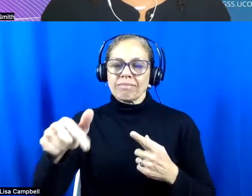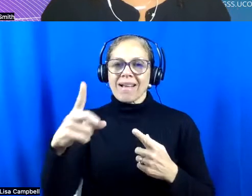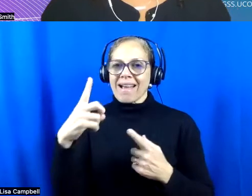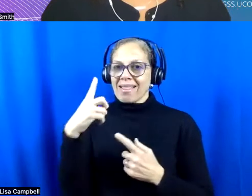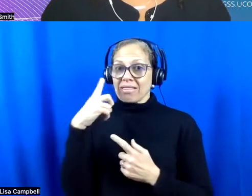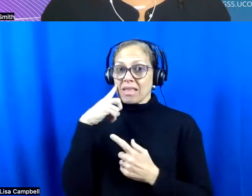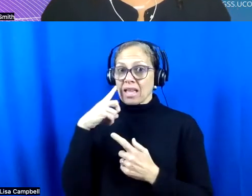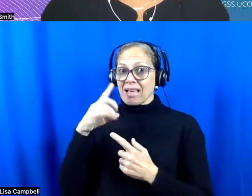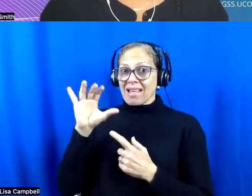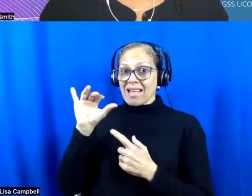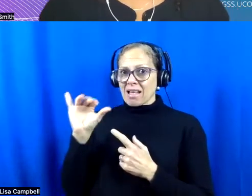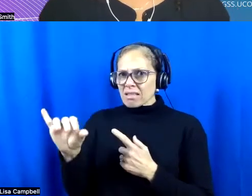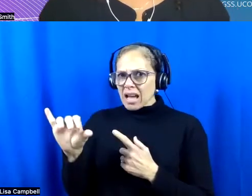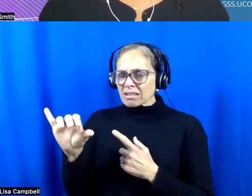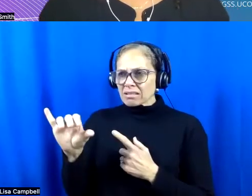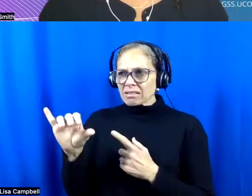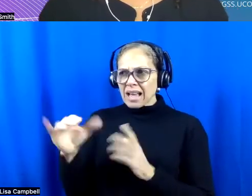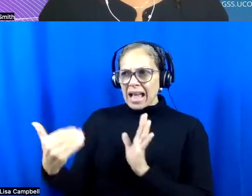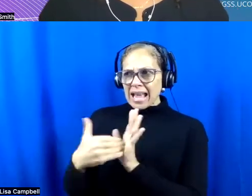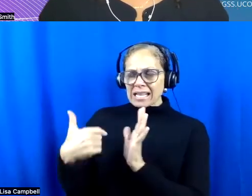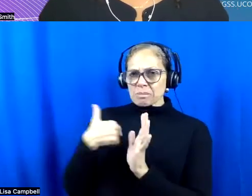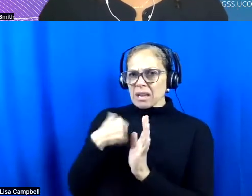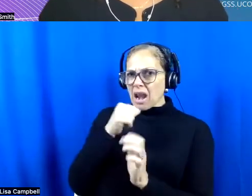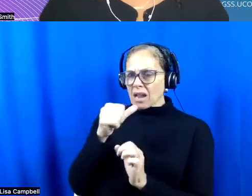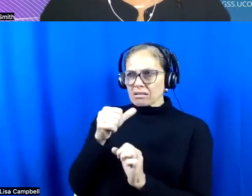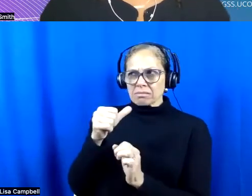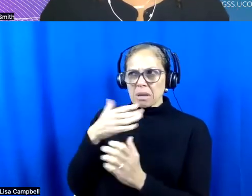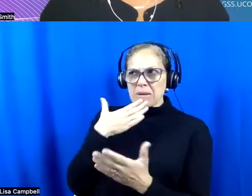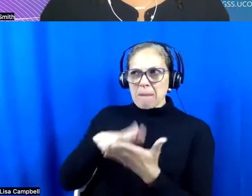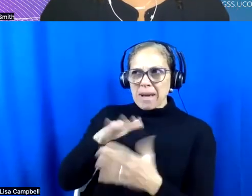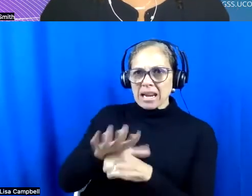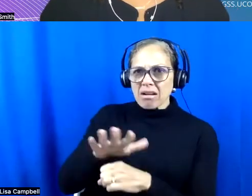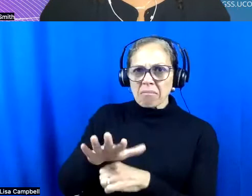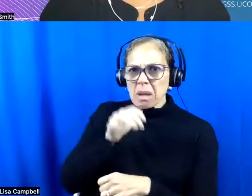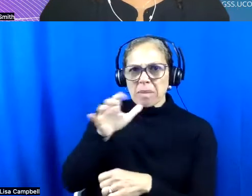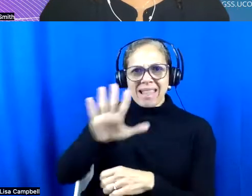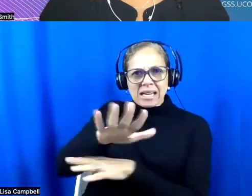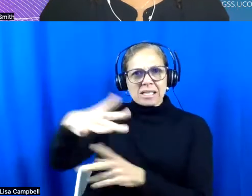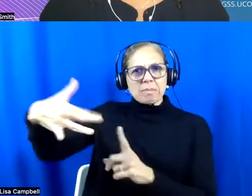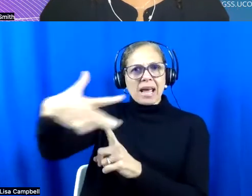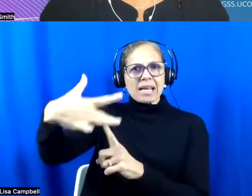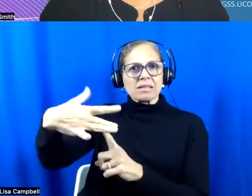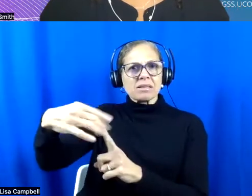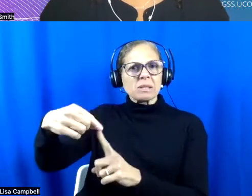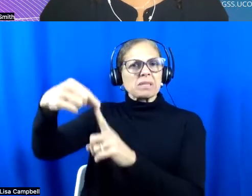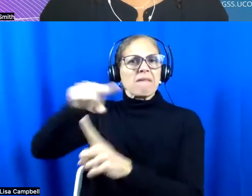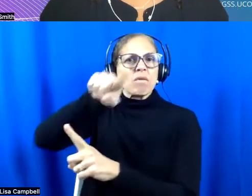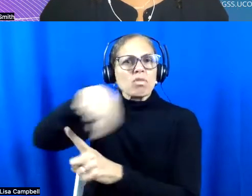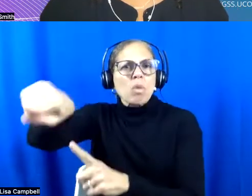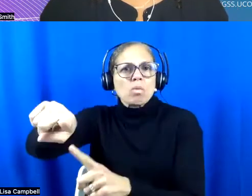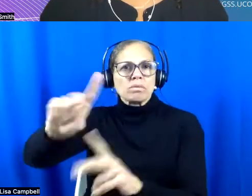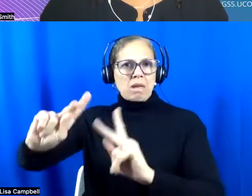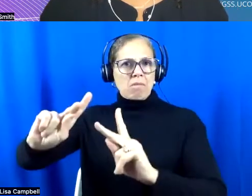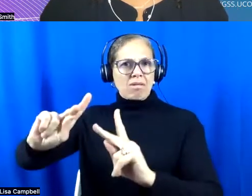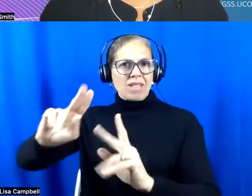done against me egregious enough and felt like I shouldn't take up that space. And I think so many times it's